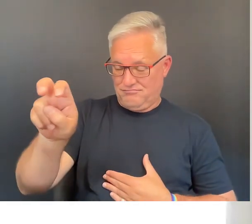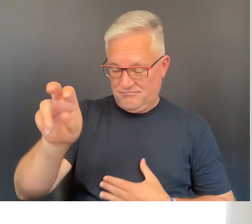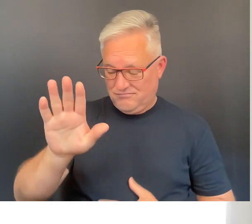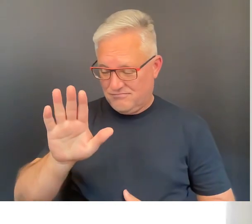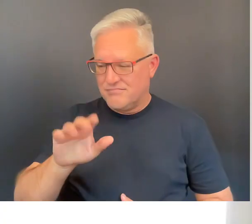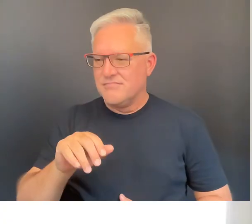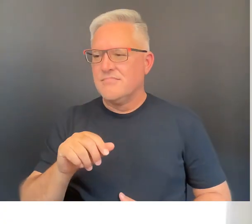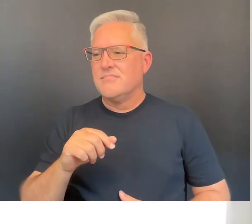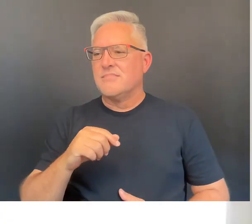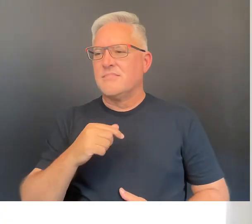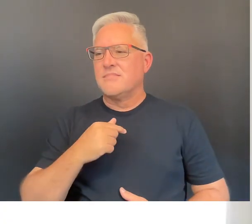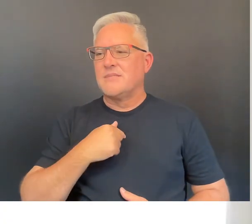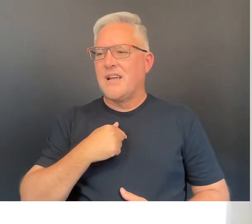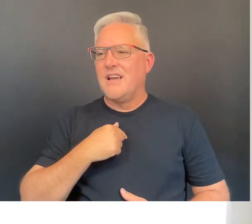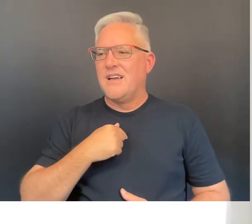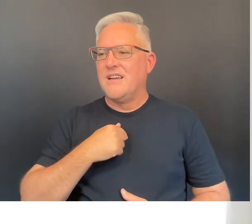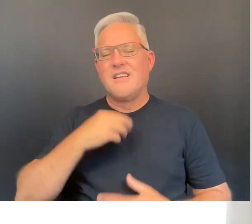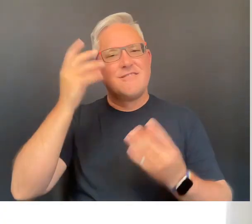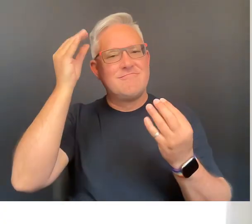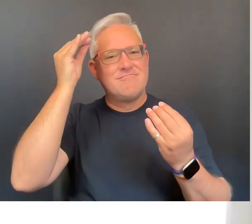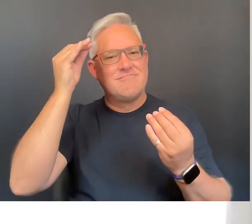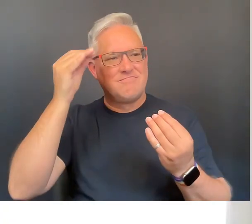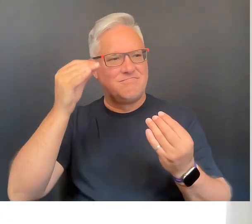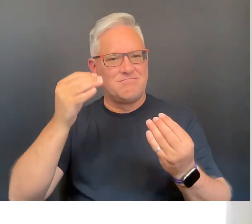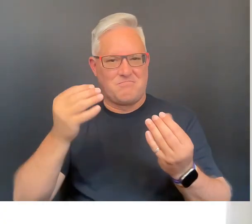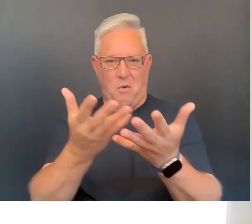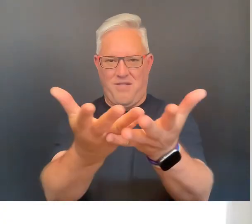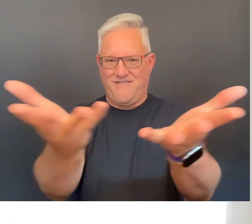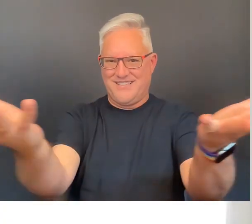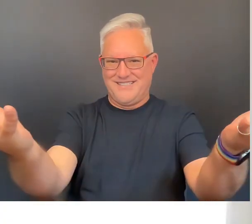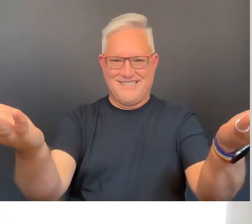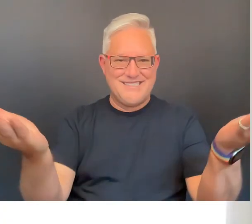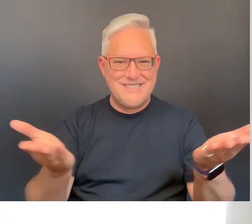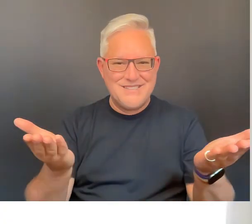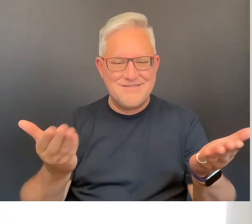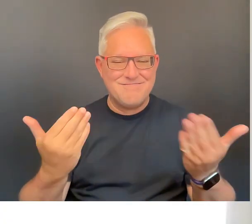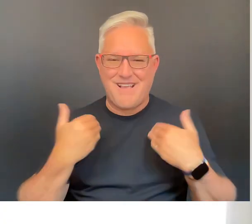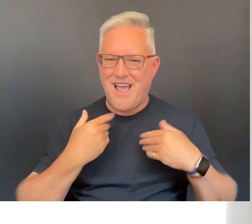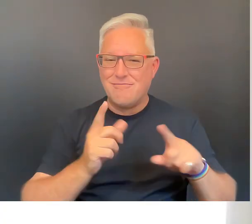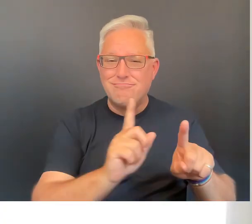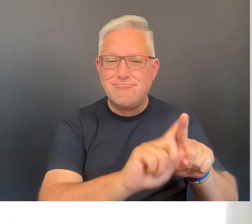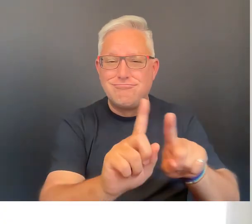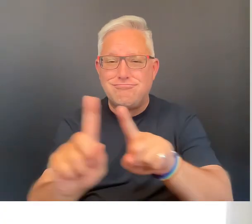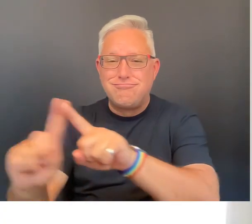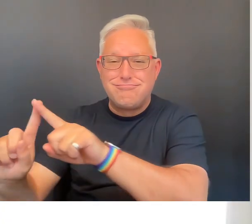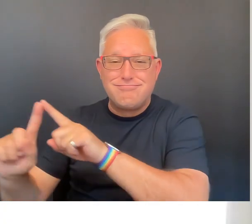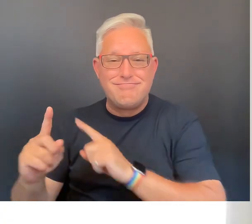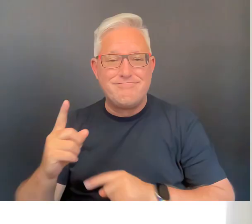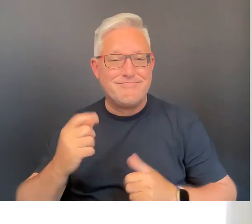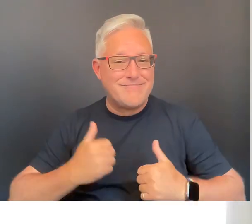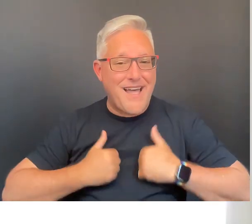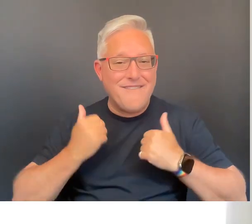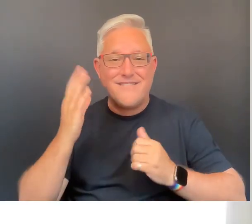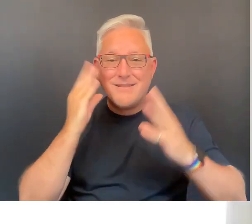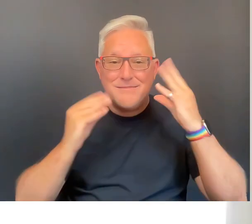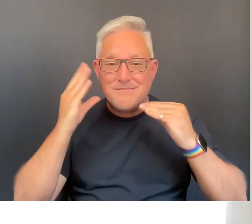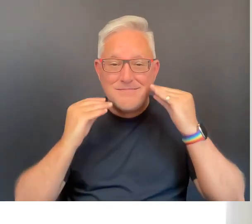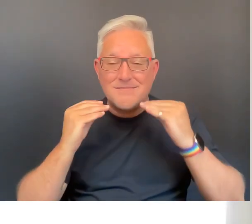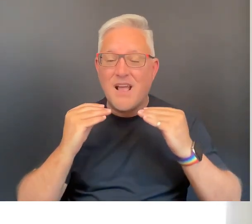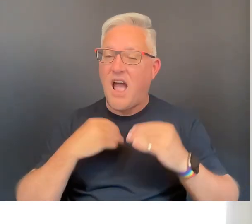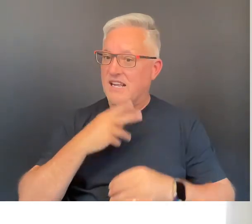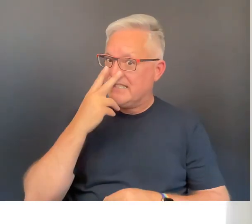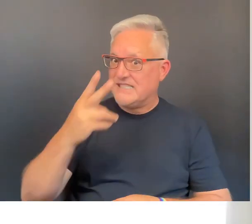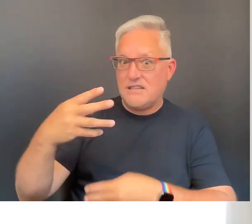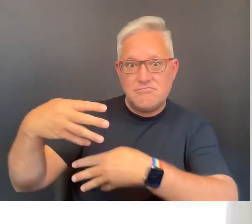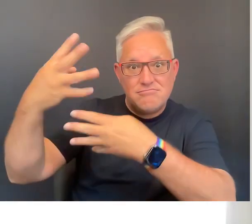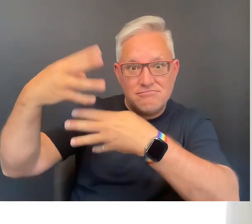think about all of us in this space, and we all have different lived experiences. I saw in the chat some of you have been